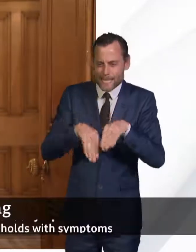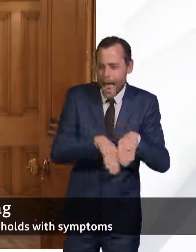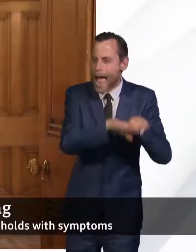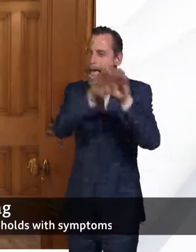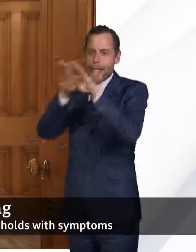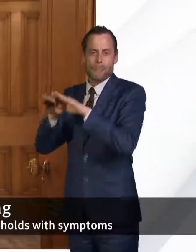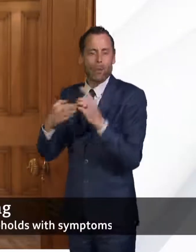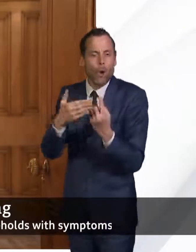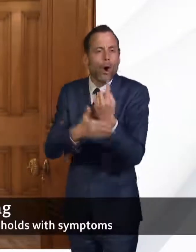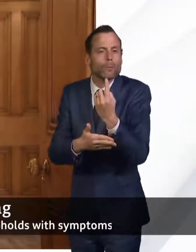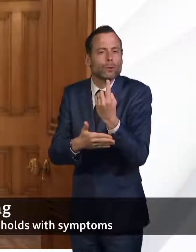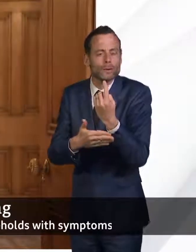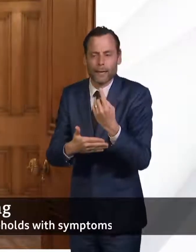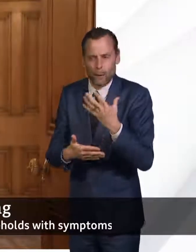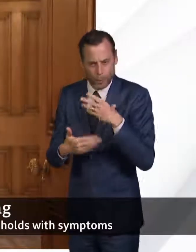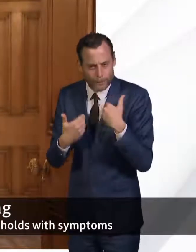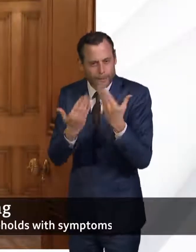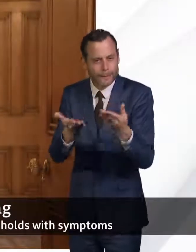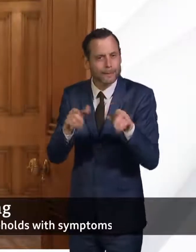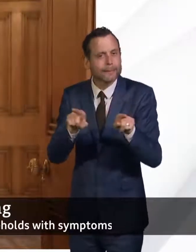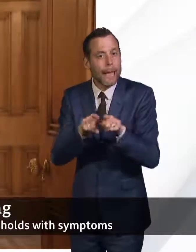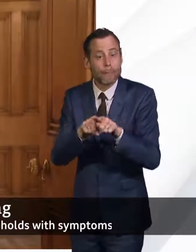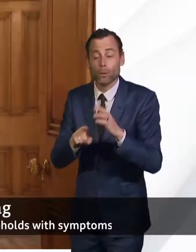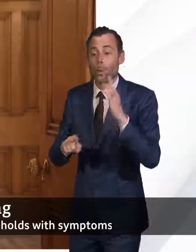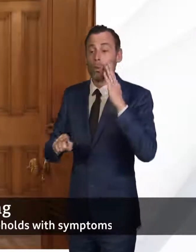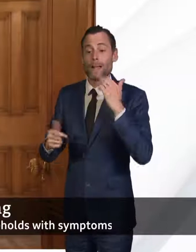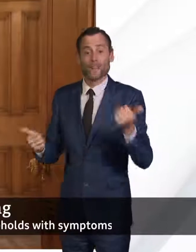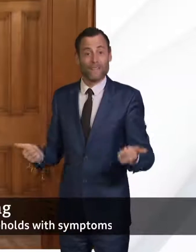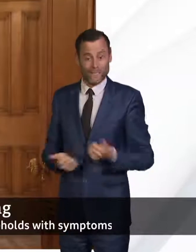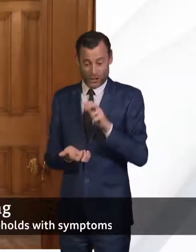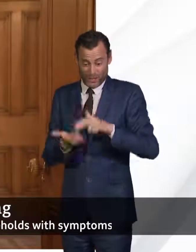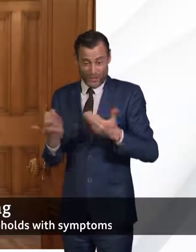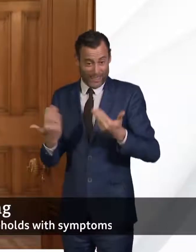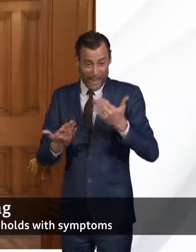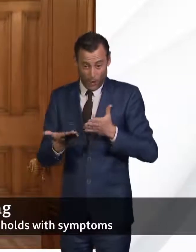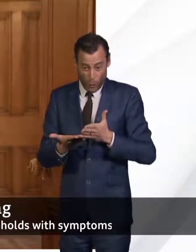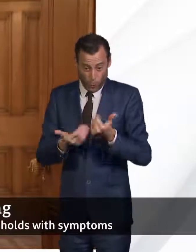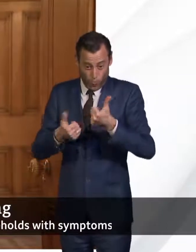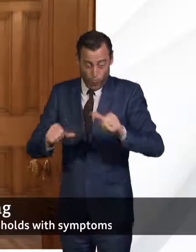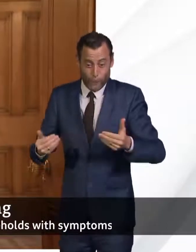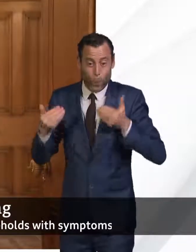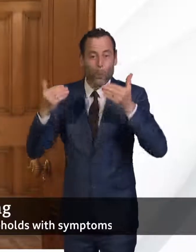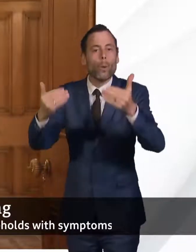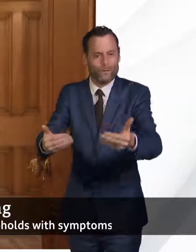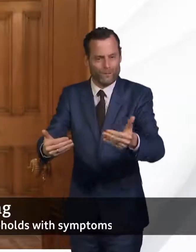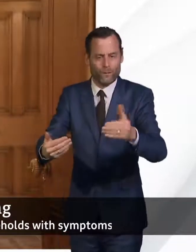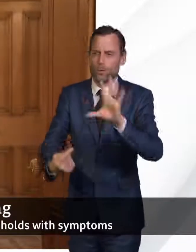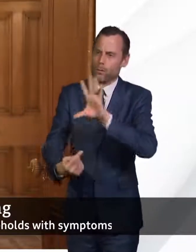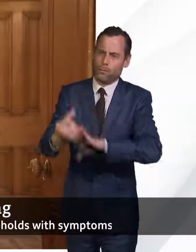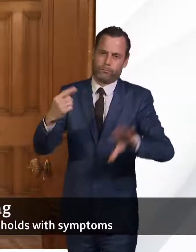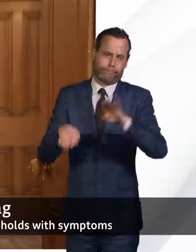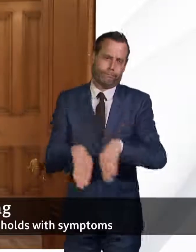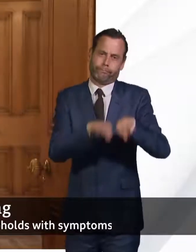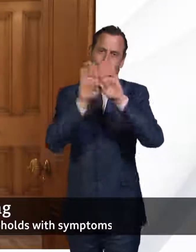be, I think, even more important once we're through coronavirus and recovering from it. North East councils have